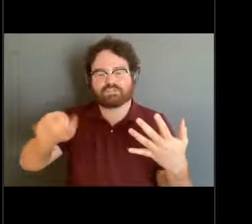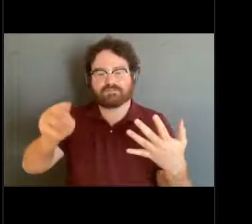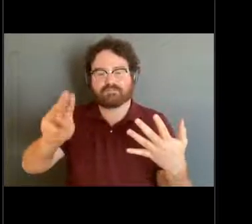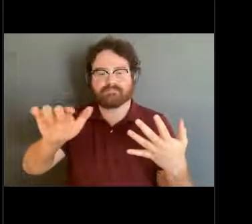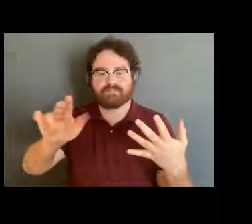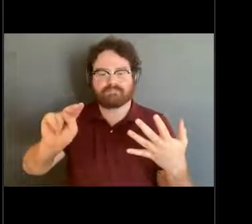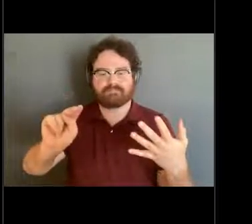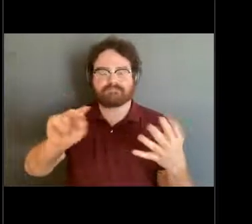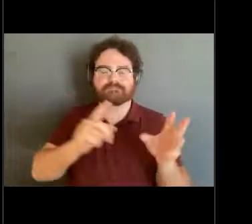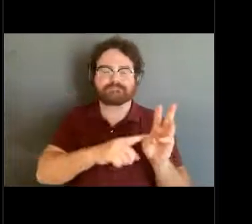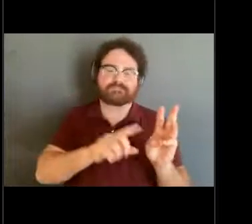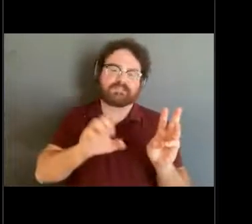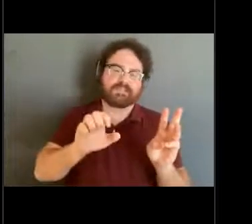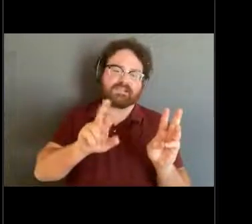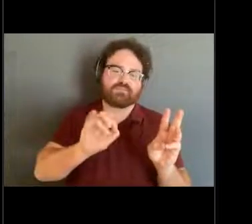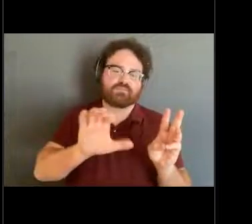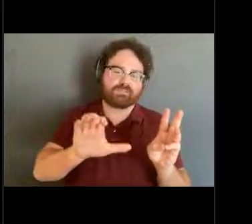Eric James,